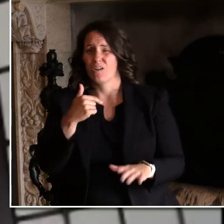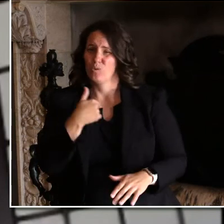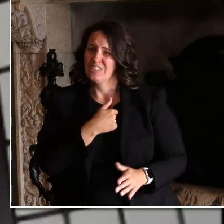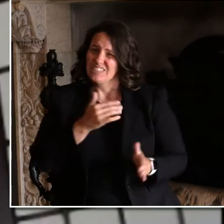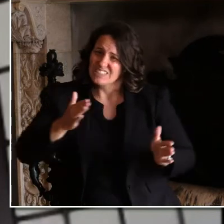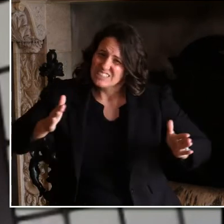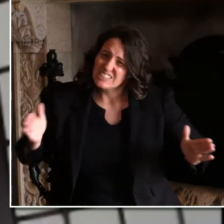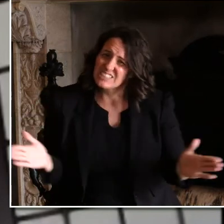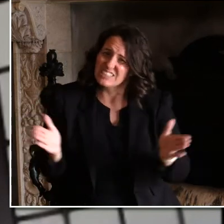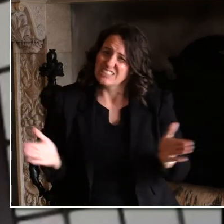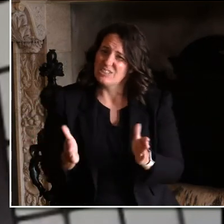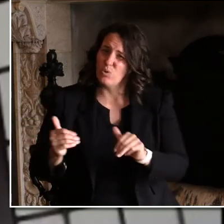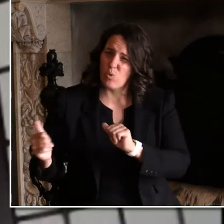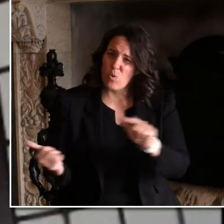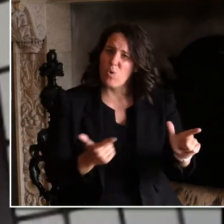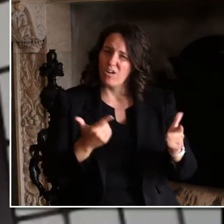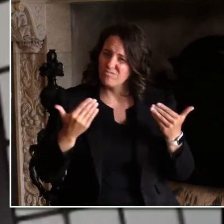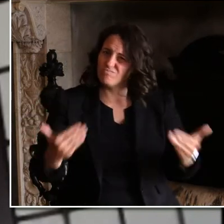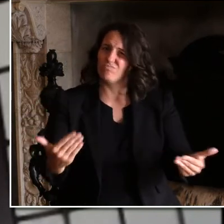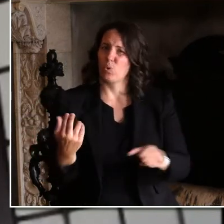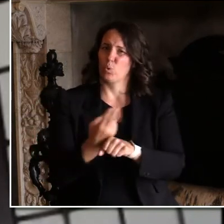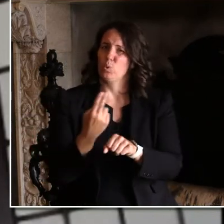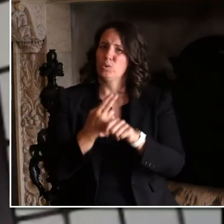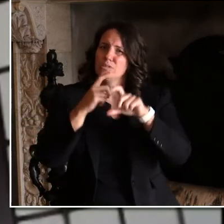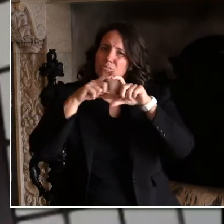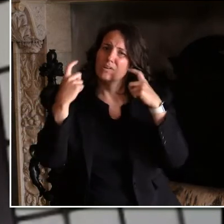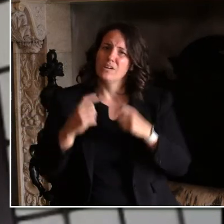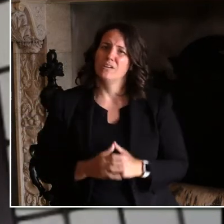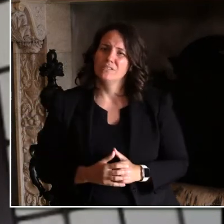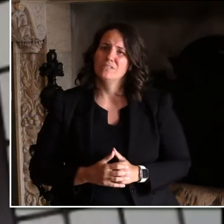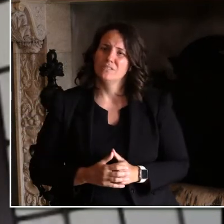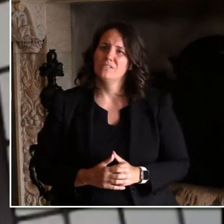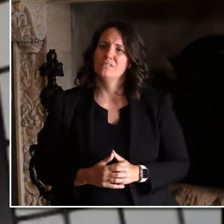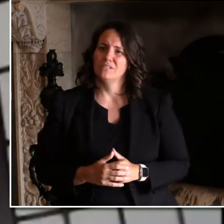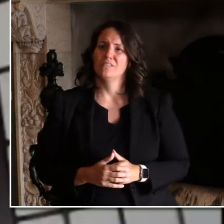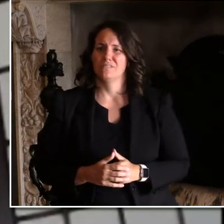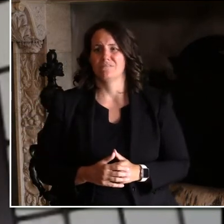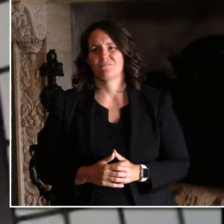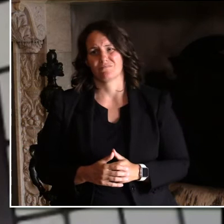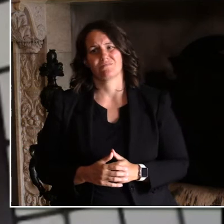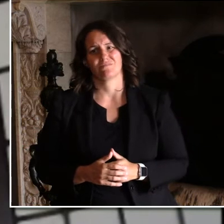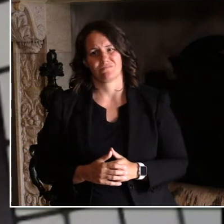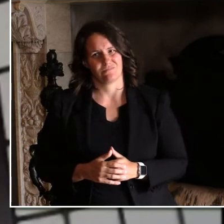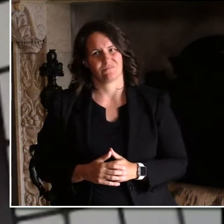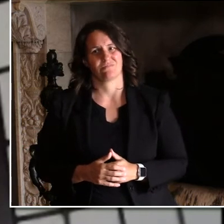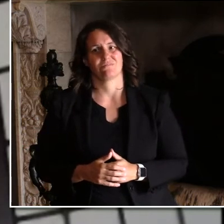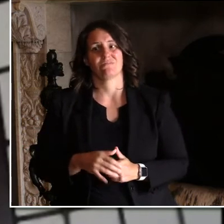and others. So I would say when it is needed, yes, we would support,